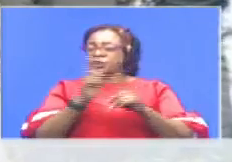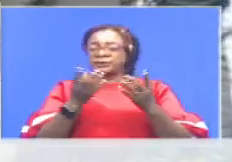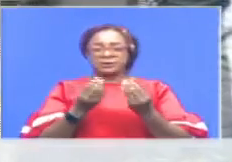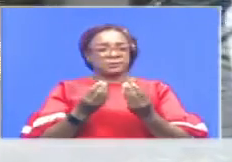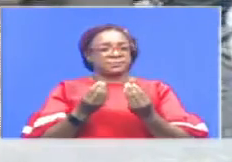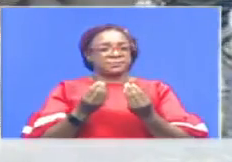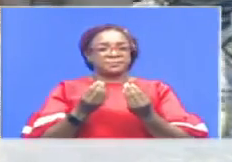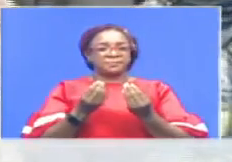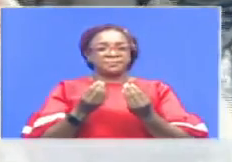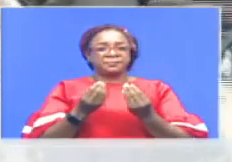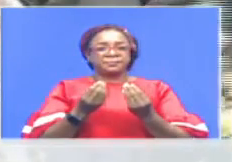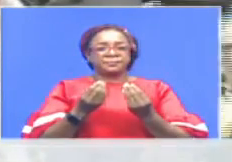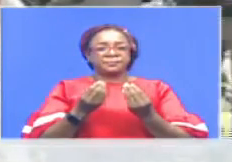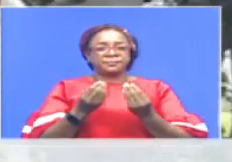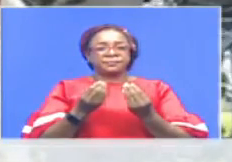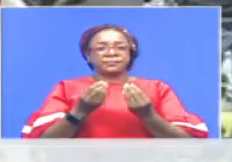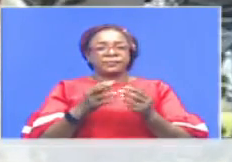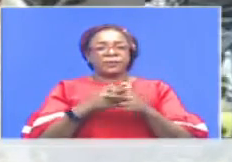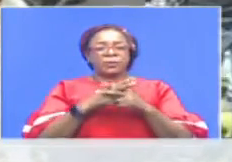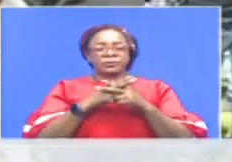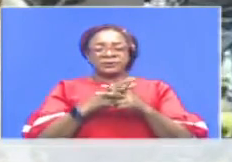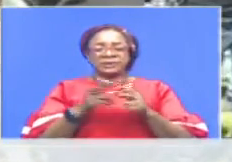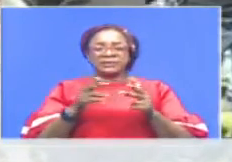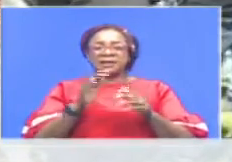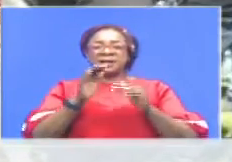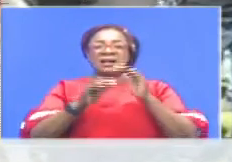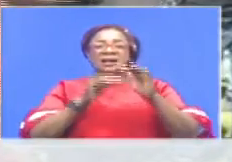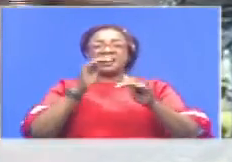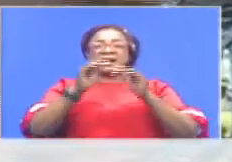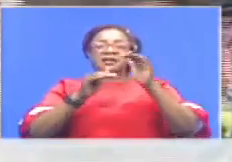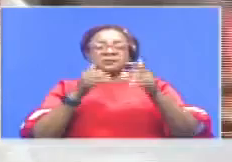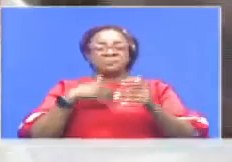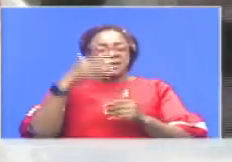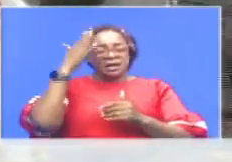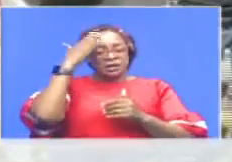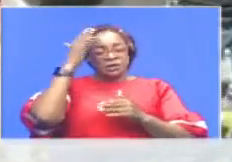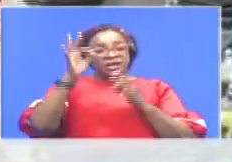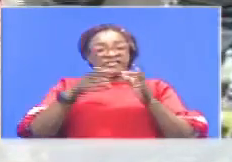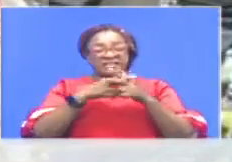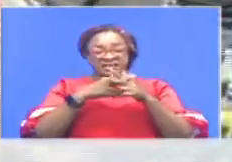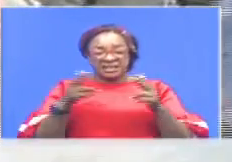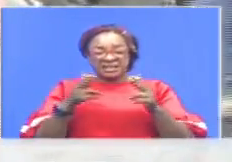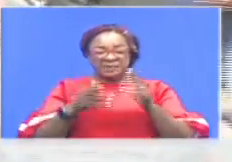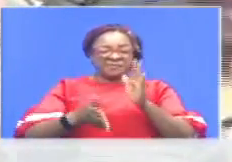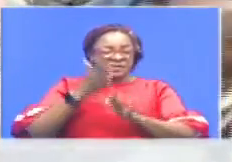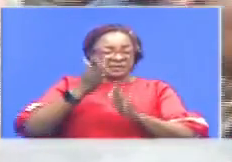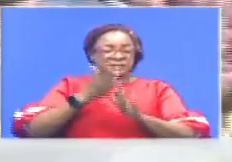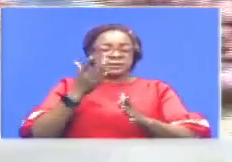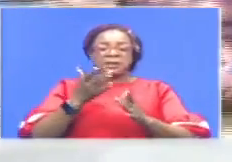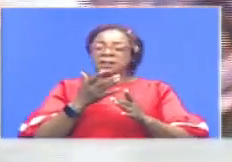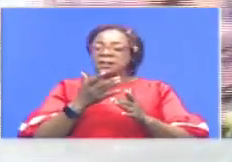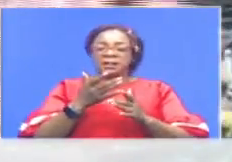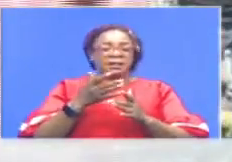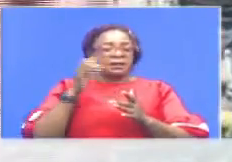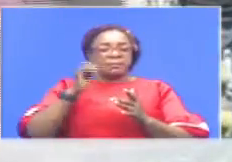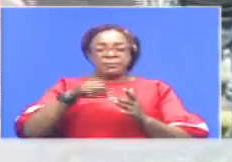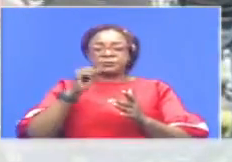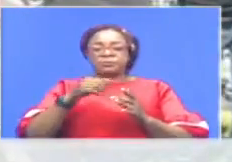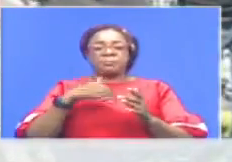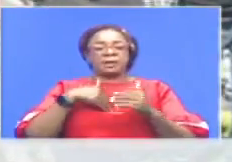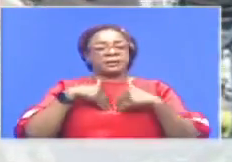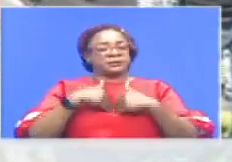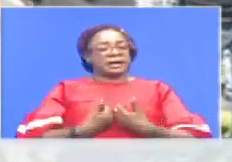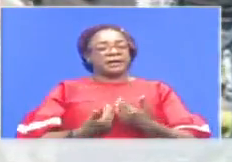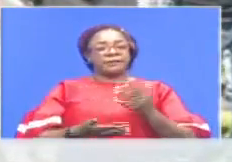Mbio ilikuwa inaanza kipanda kwa mlima nikajua. Nikipanda mbele ndamaliza nguvu. So nikaona ni nzuri nianzie nyuma,